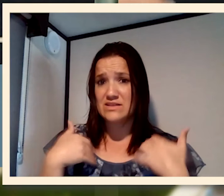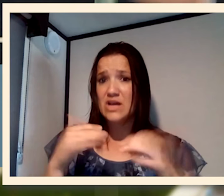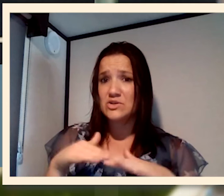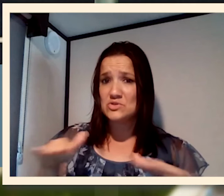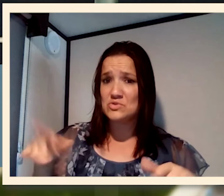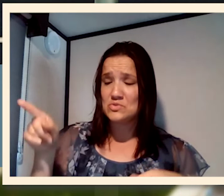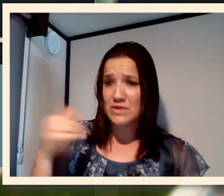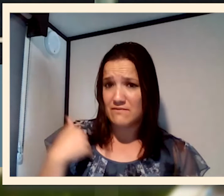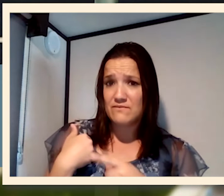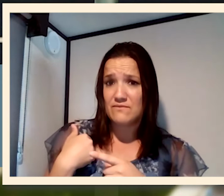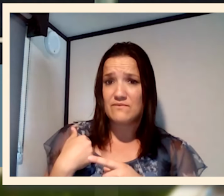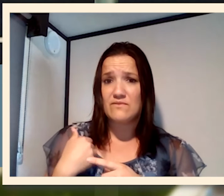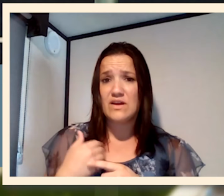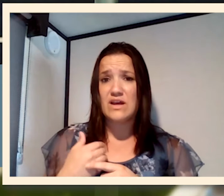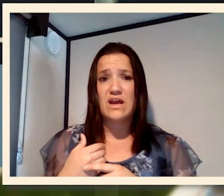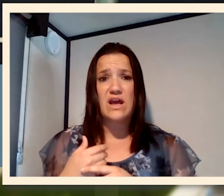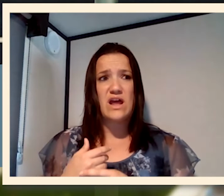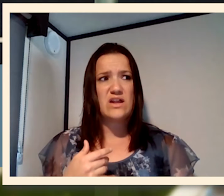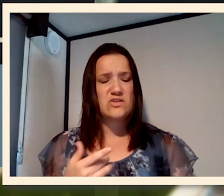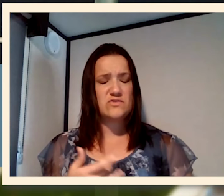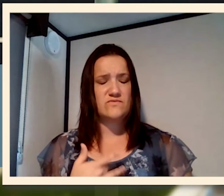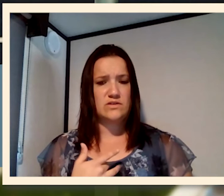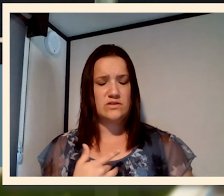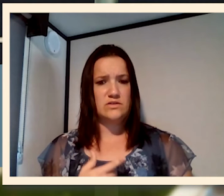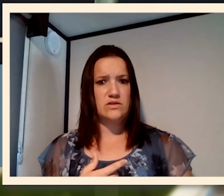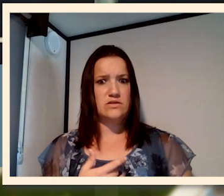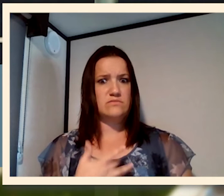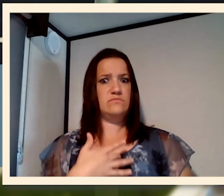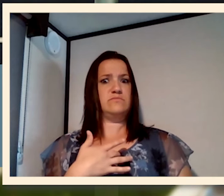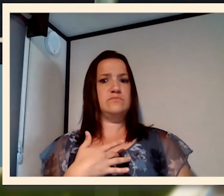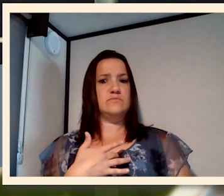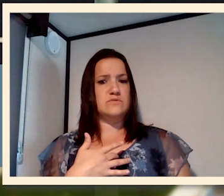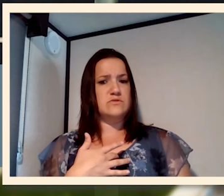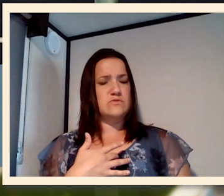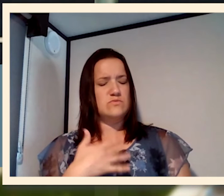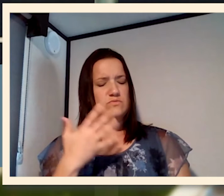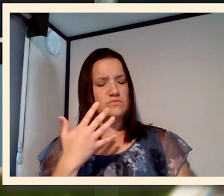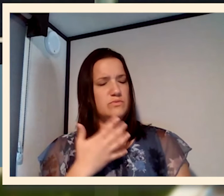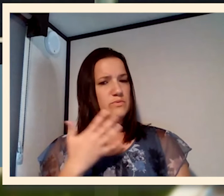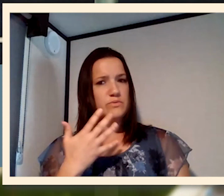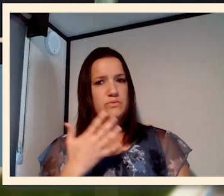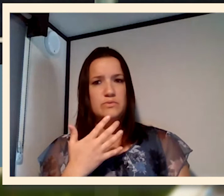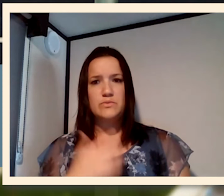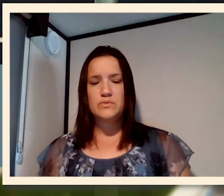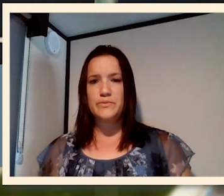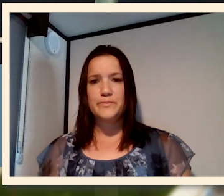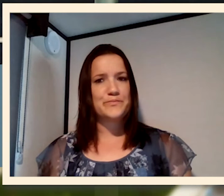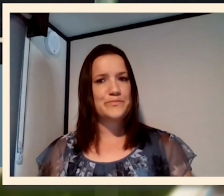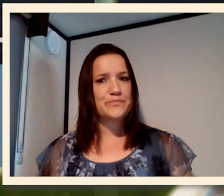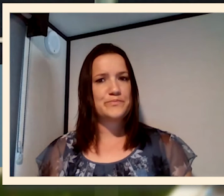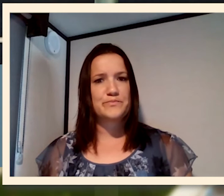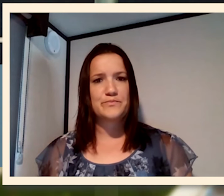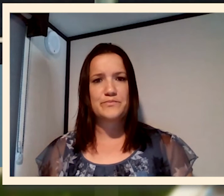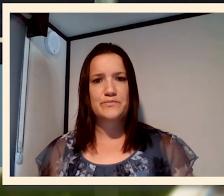Talking to Daniel, you know, here with young children, it just is so personal to everyone. And so,